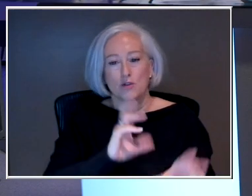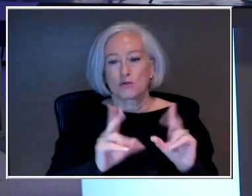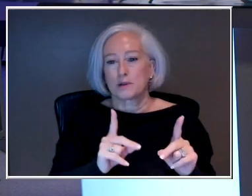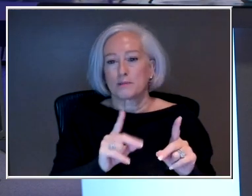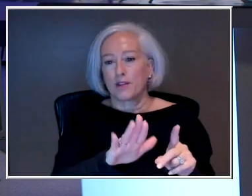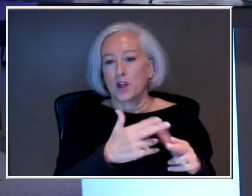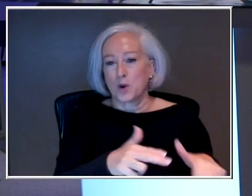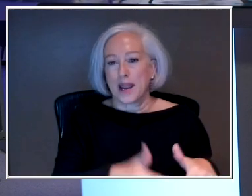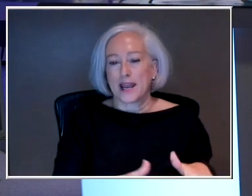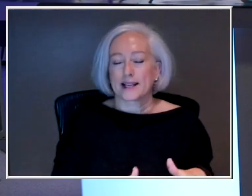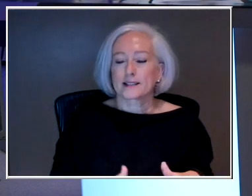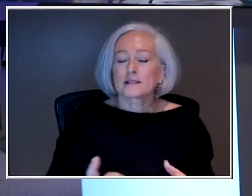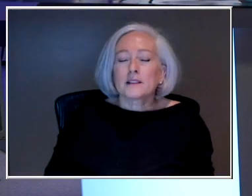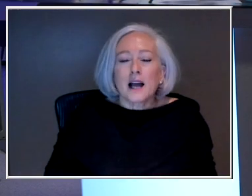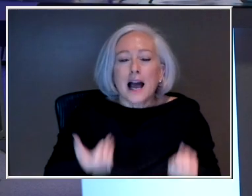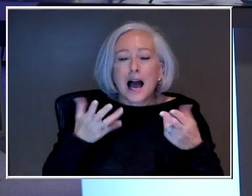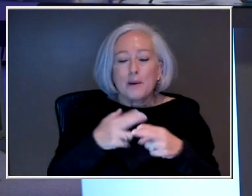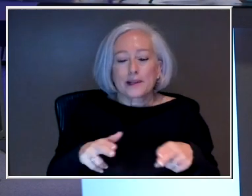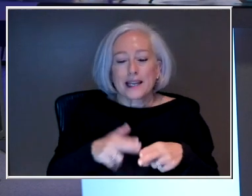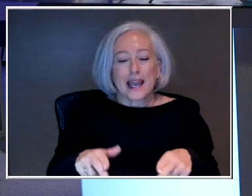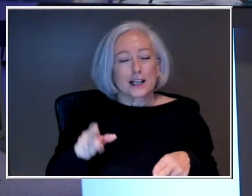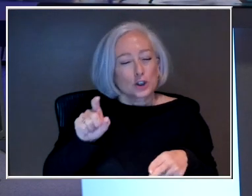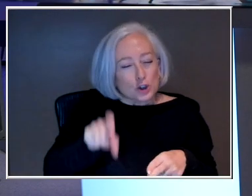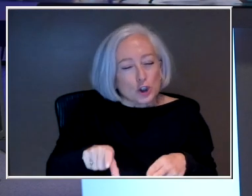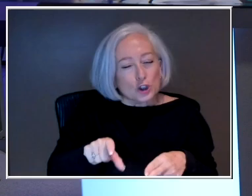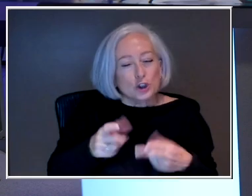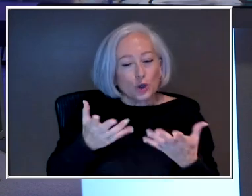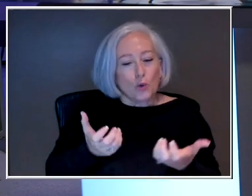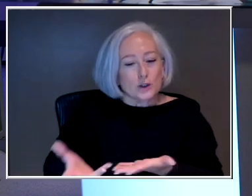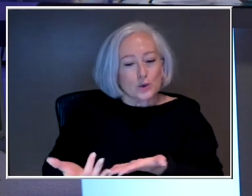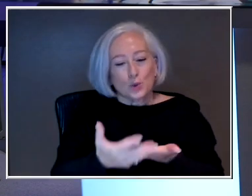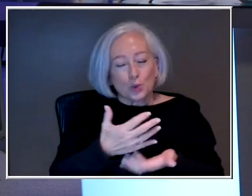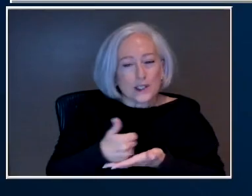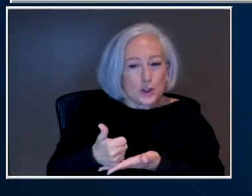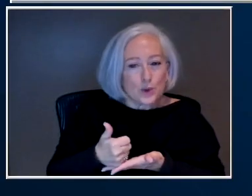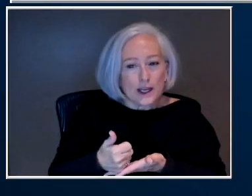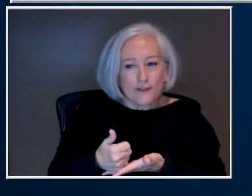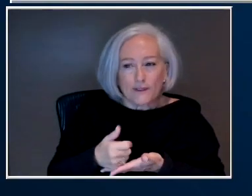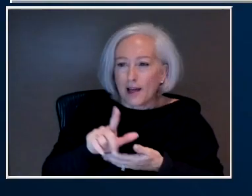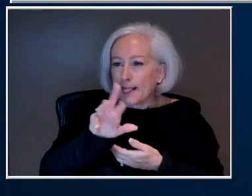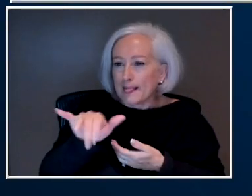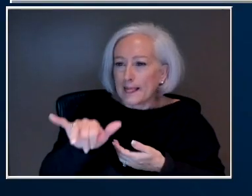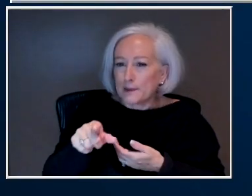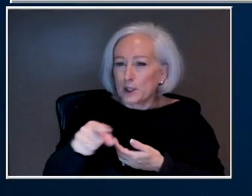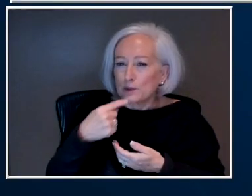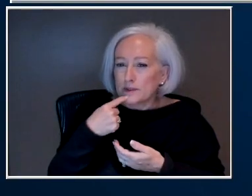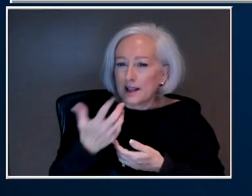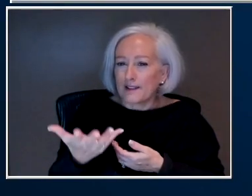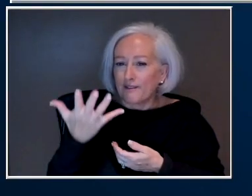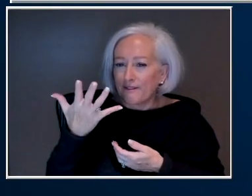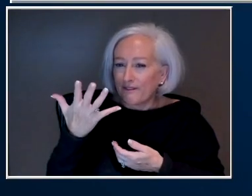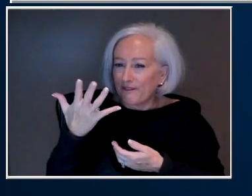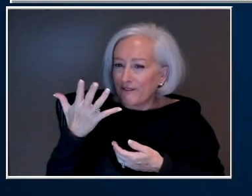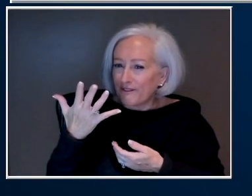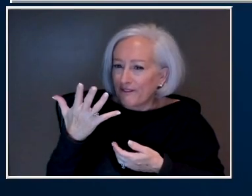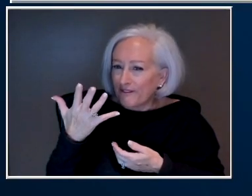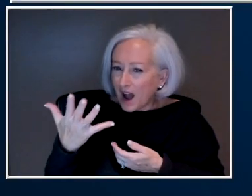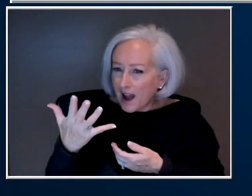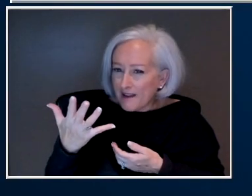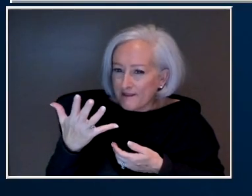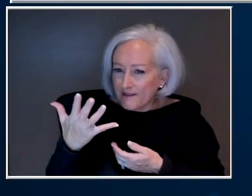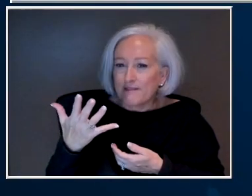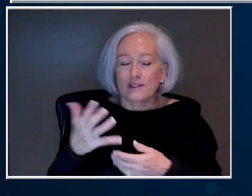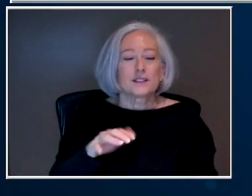to retrieve? We mentioned, I think Libby, you said you did 5 retrievals. Is that what you had mentioned that you had done? I did.